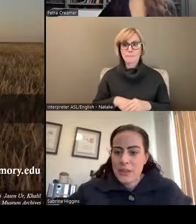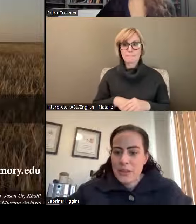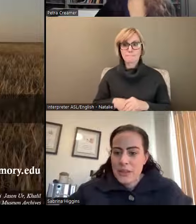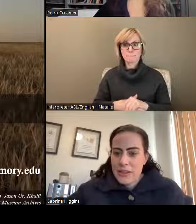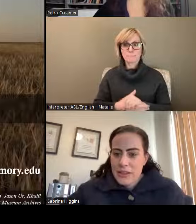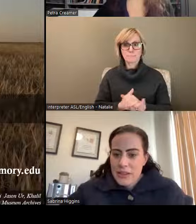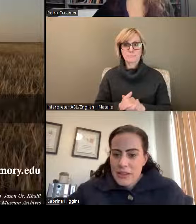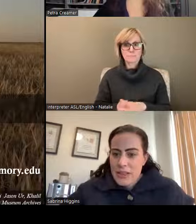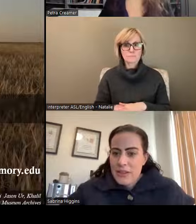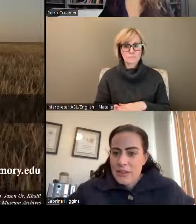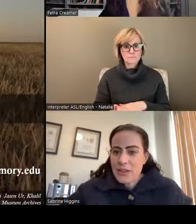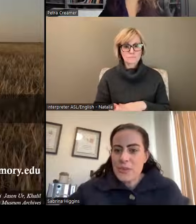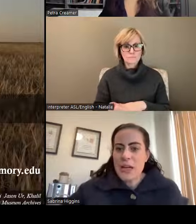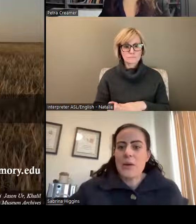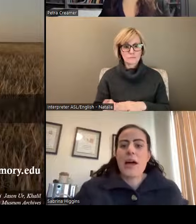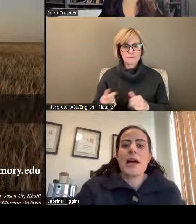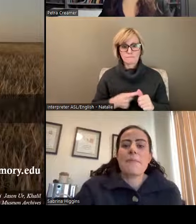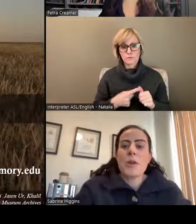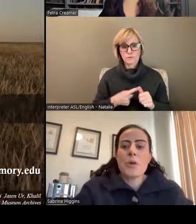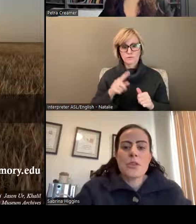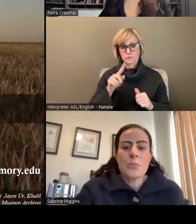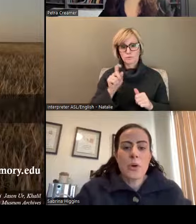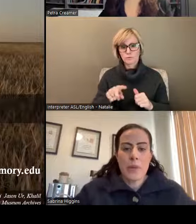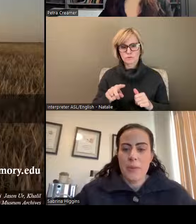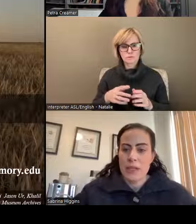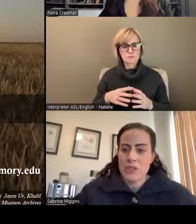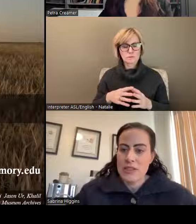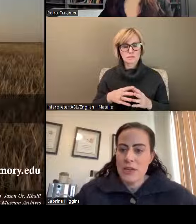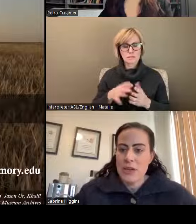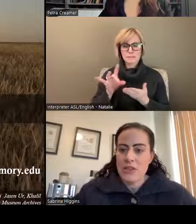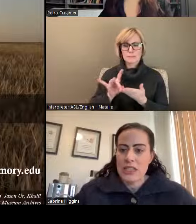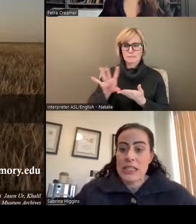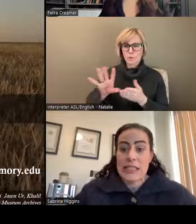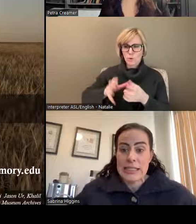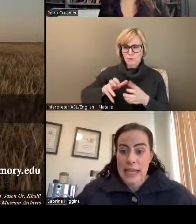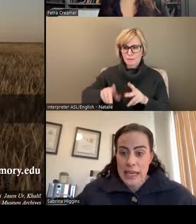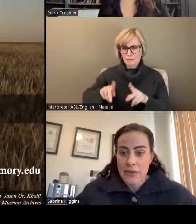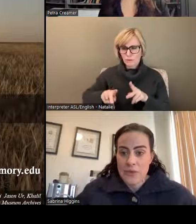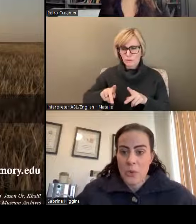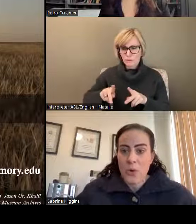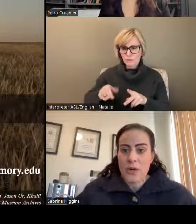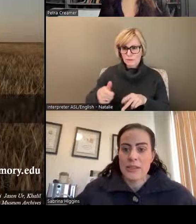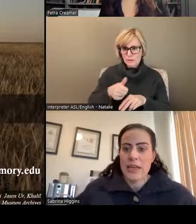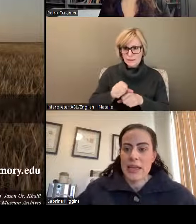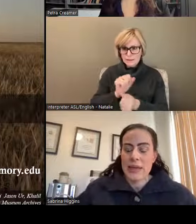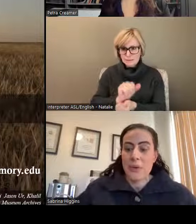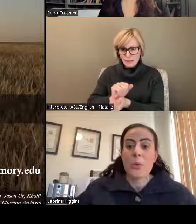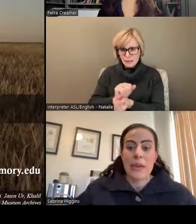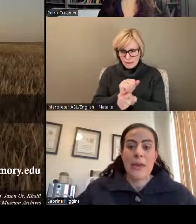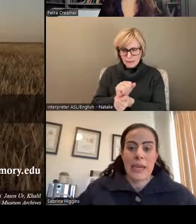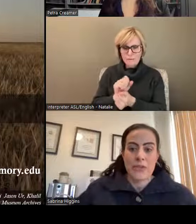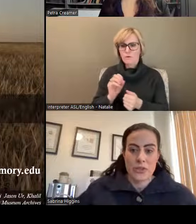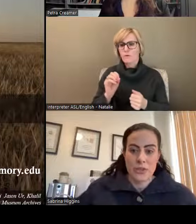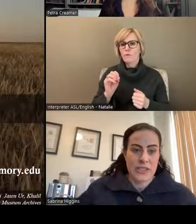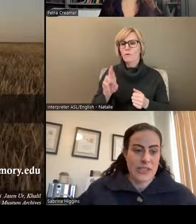So the first one, were the deported populations that you mentioned enslaved, or were